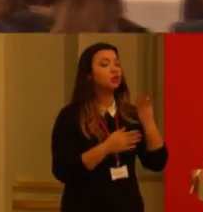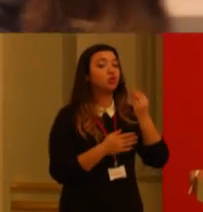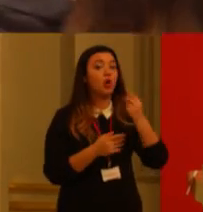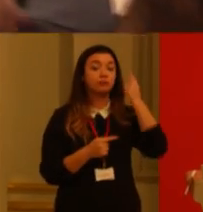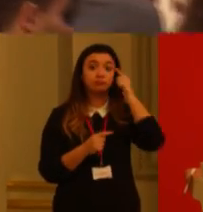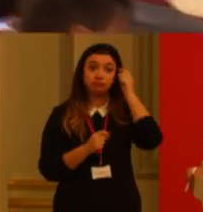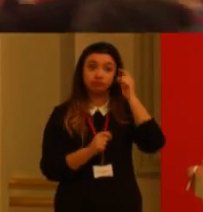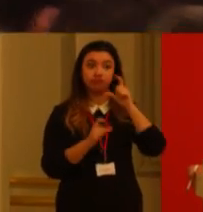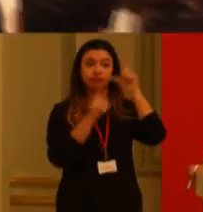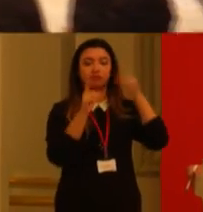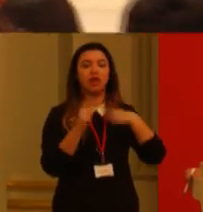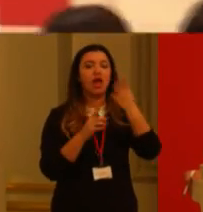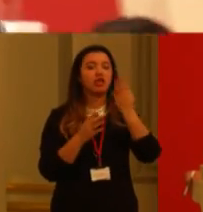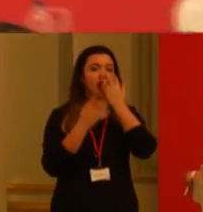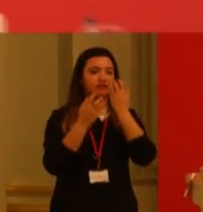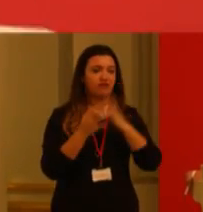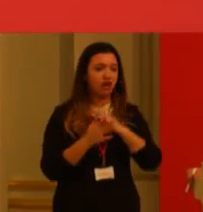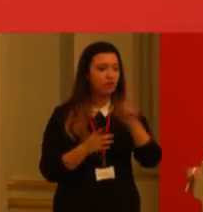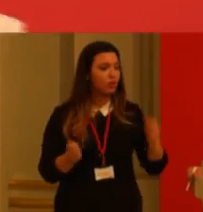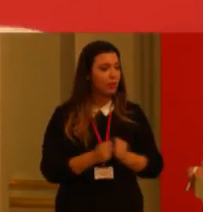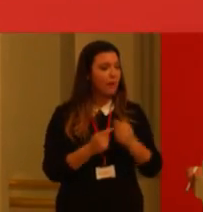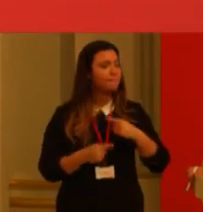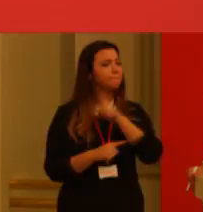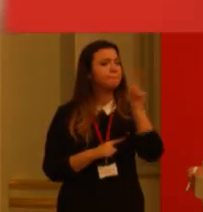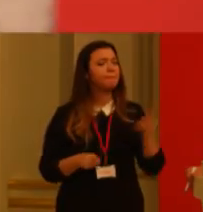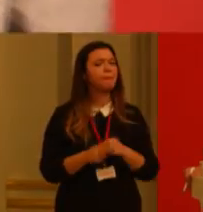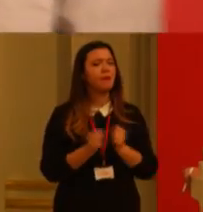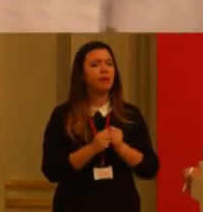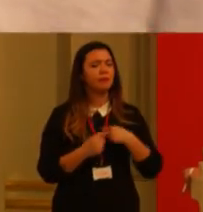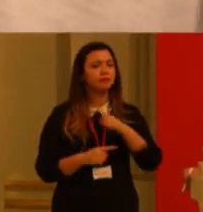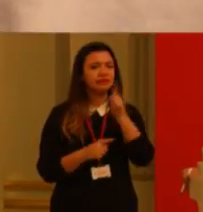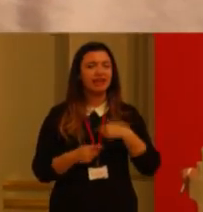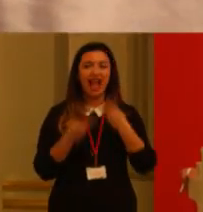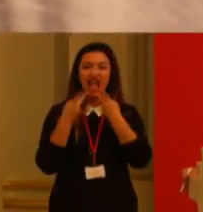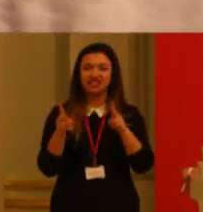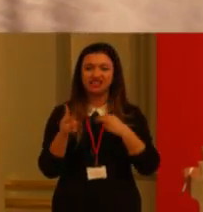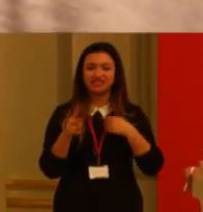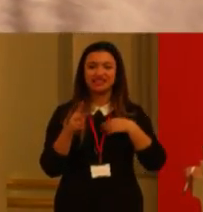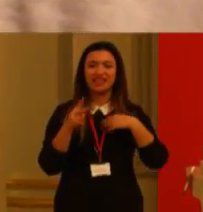during the panel discussion, striking examples and also